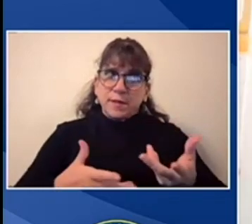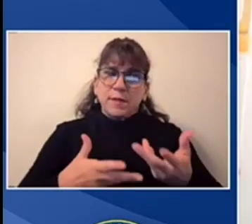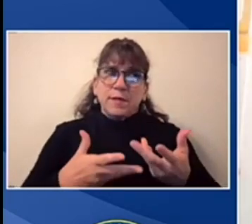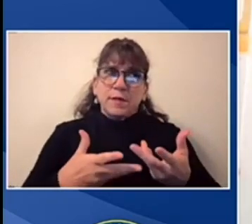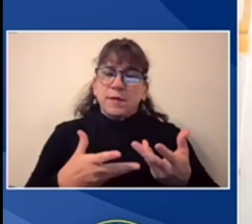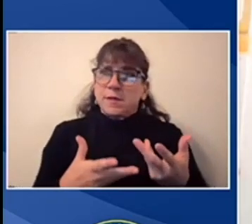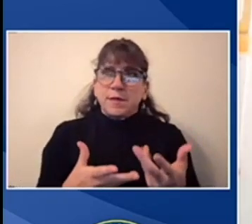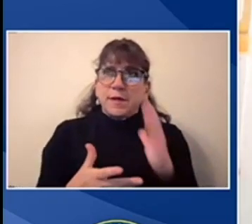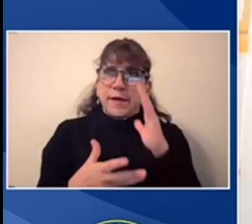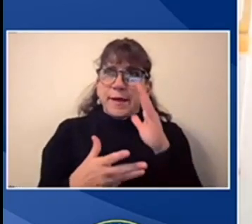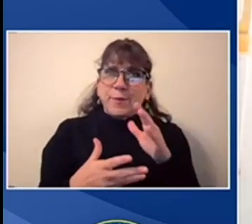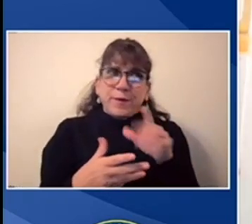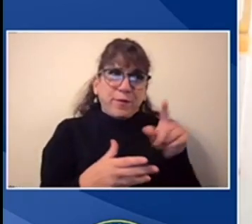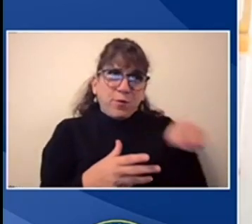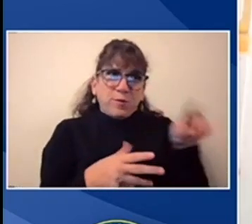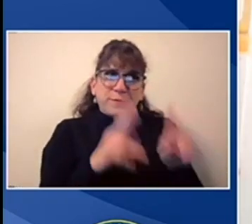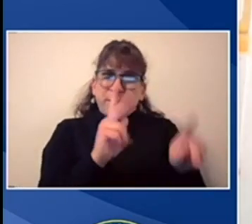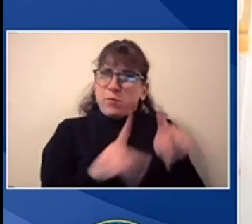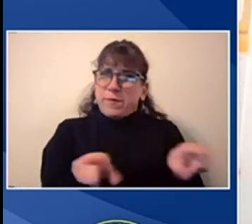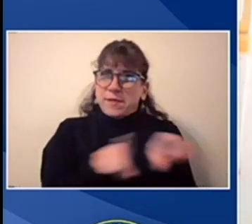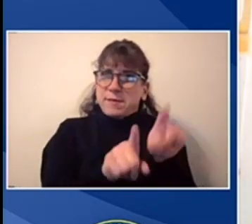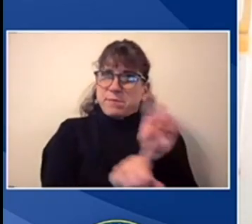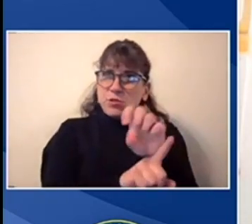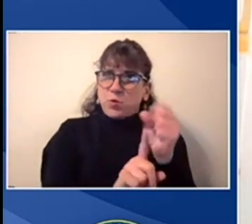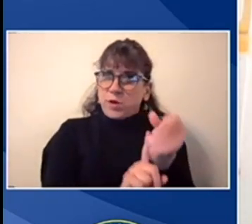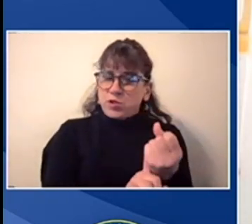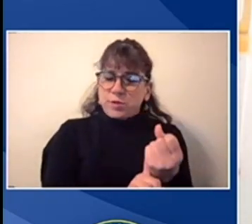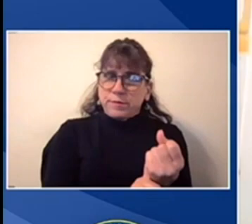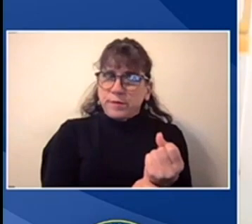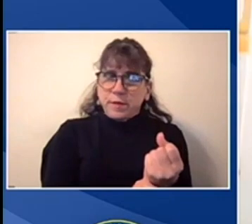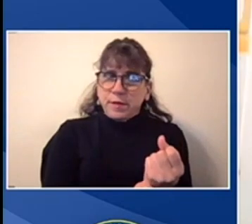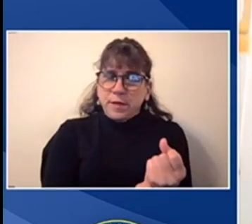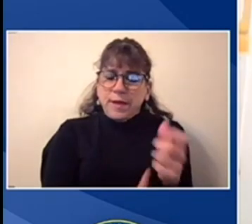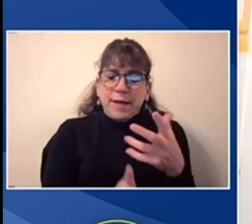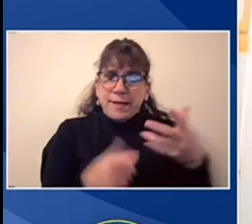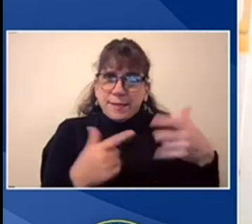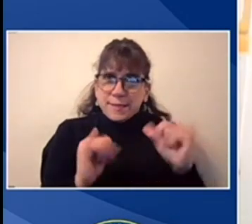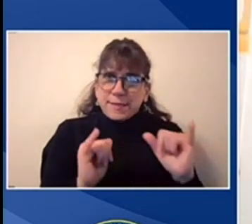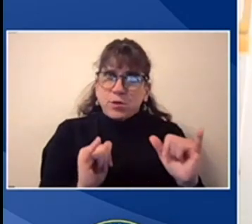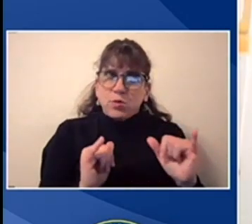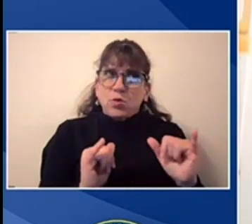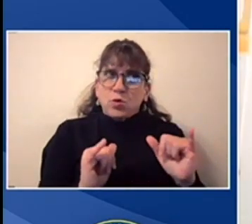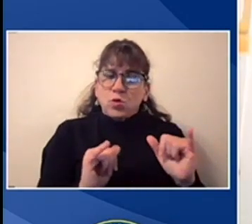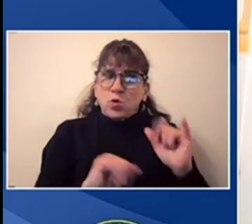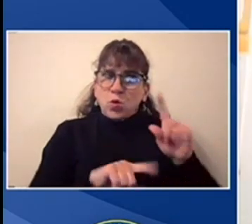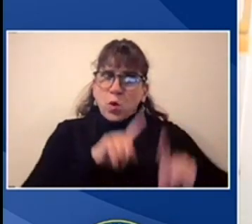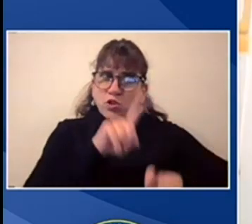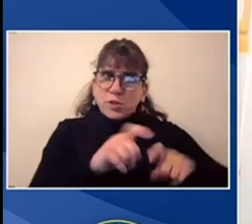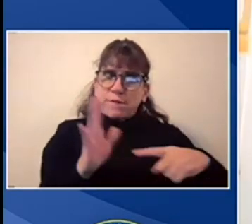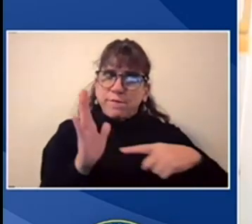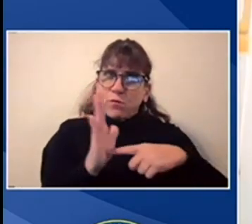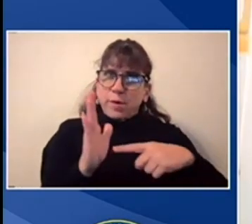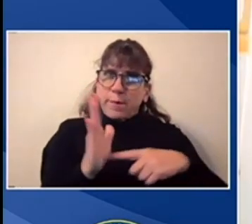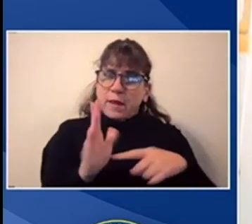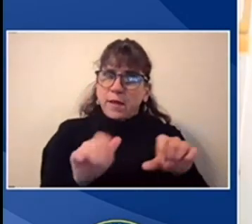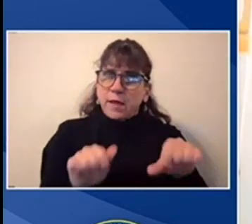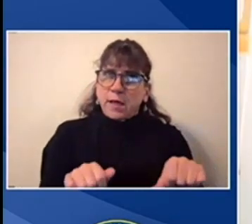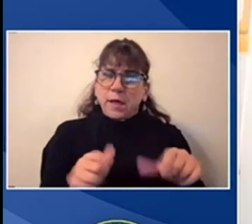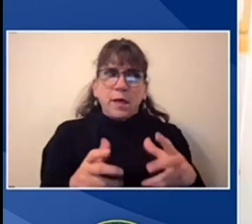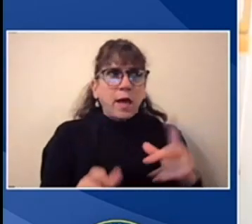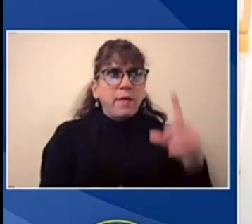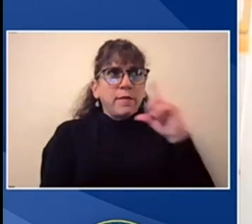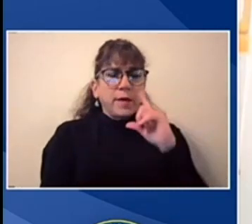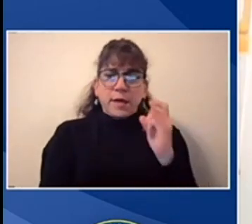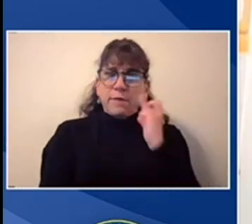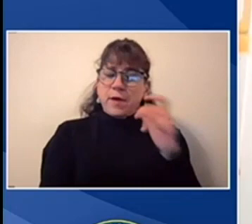it's just going to put those people right back in the same situation. And there's still these questions of affordability. So I think if there is